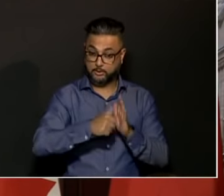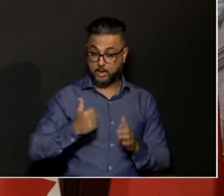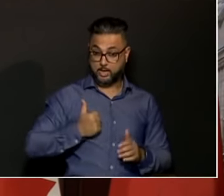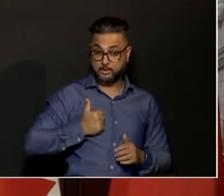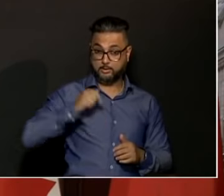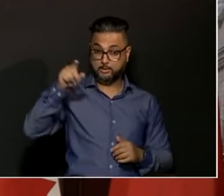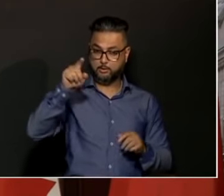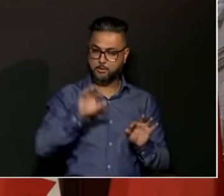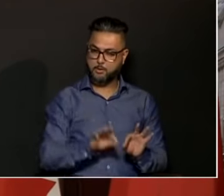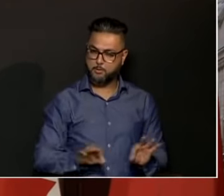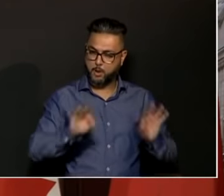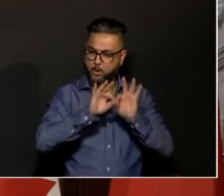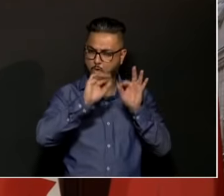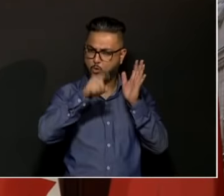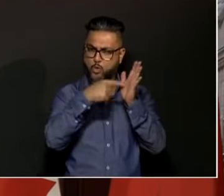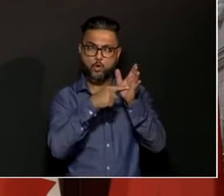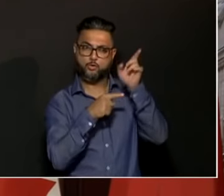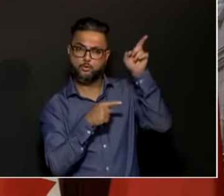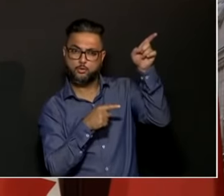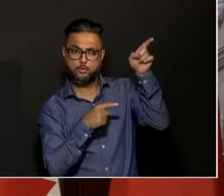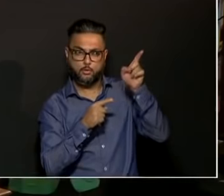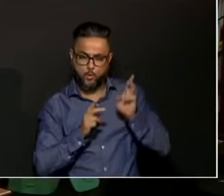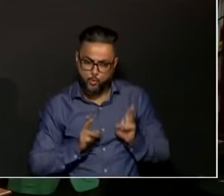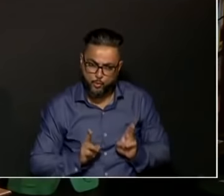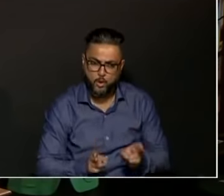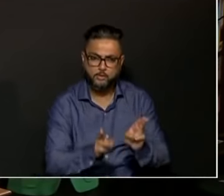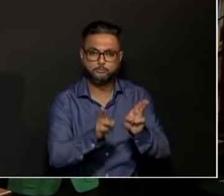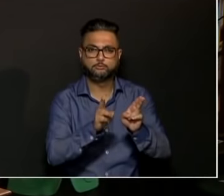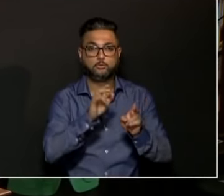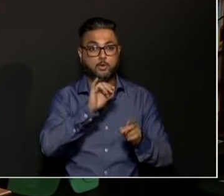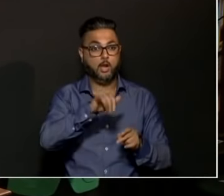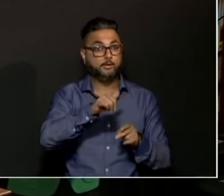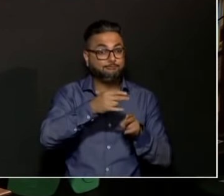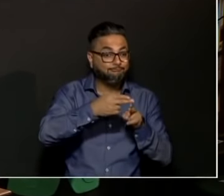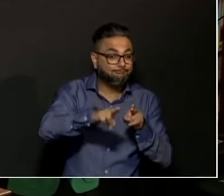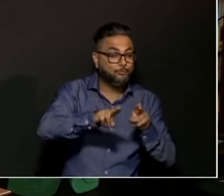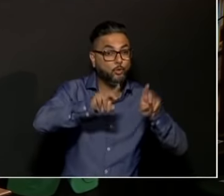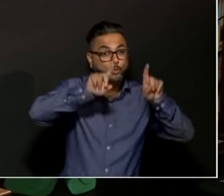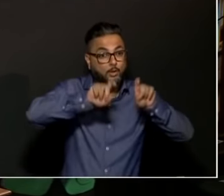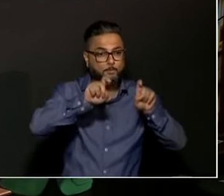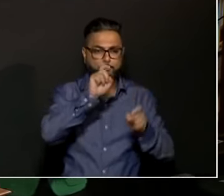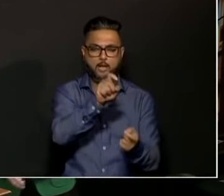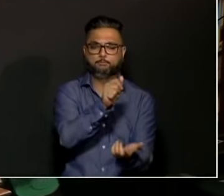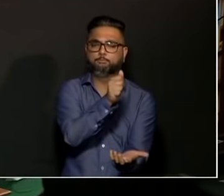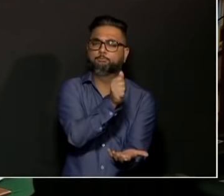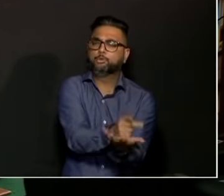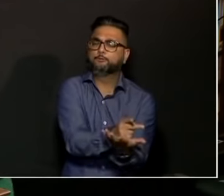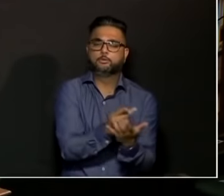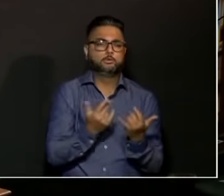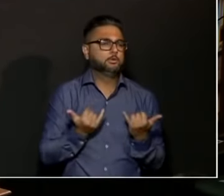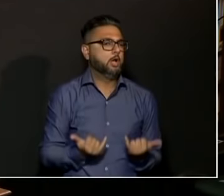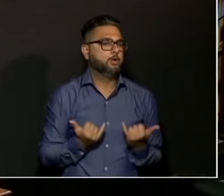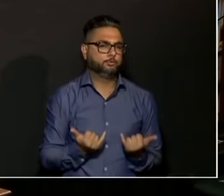absolute critical role in getting these approved. There's no doubt in my mind, 100%.